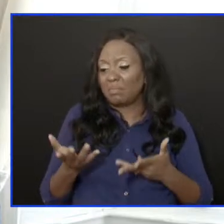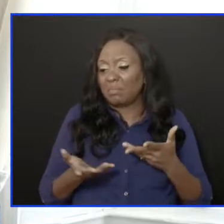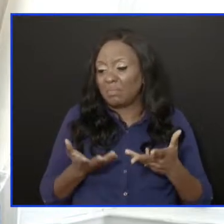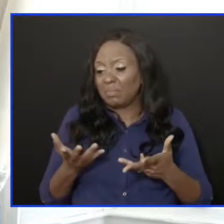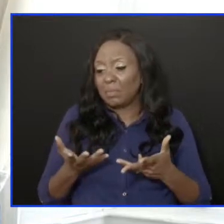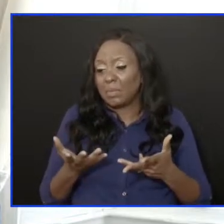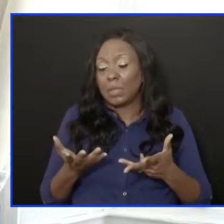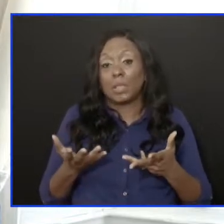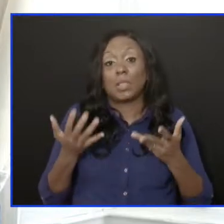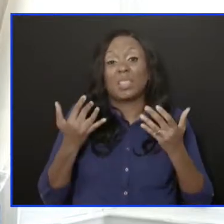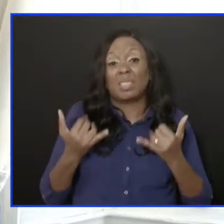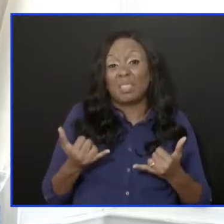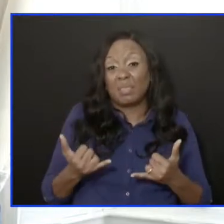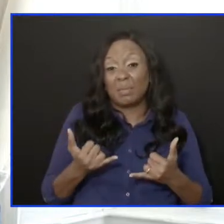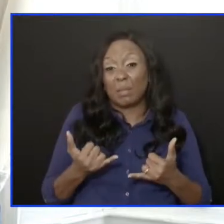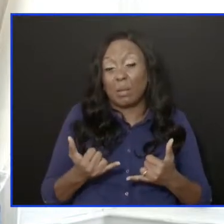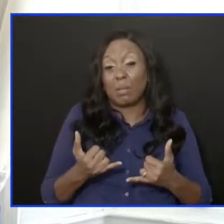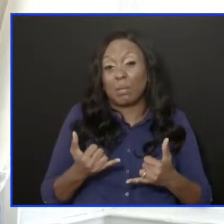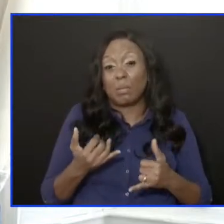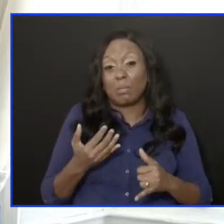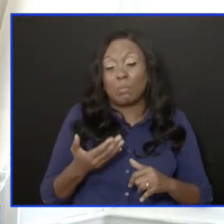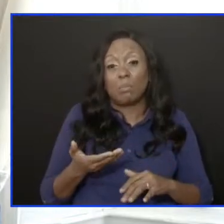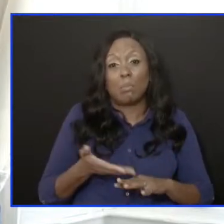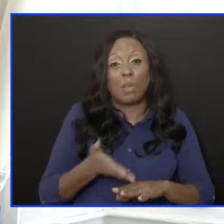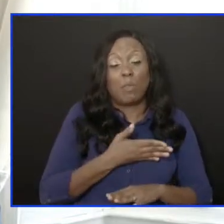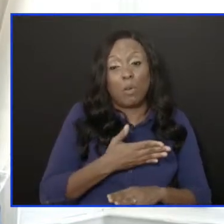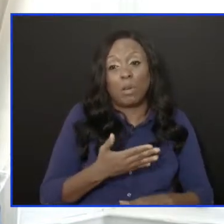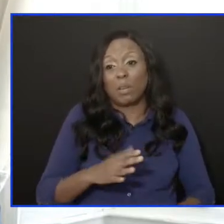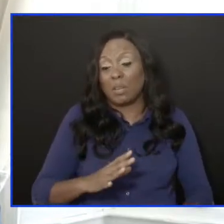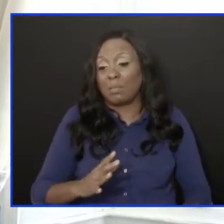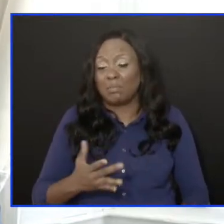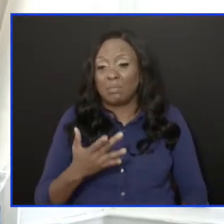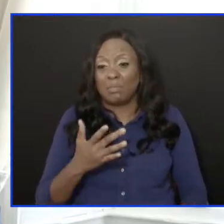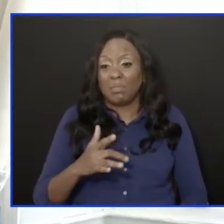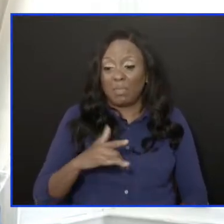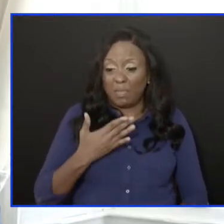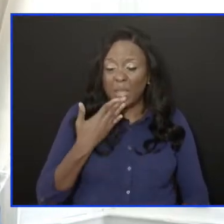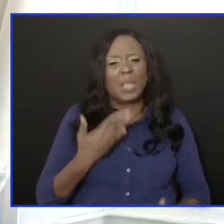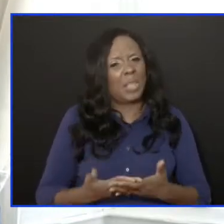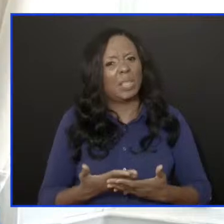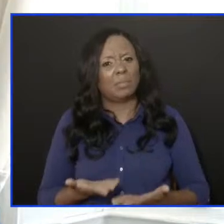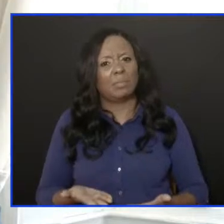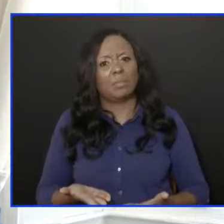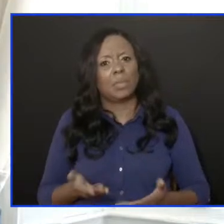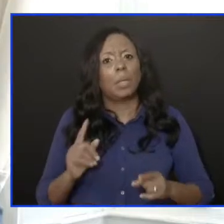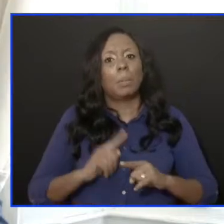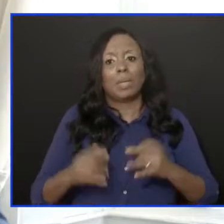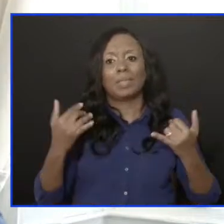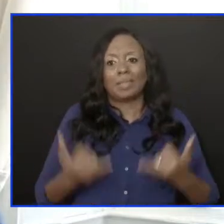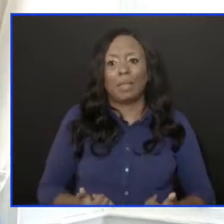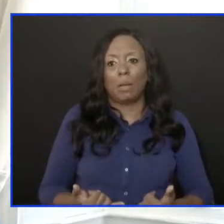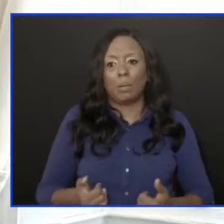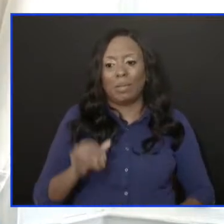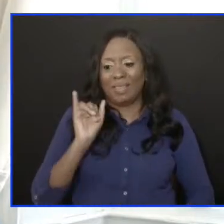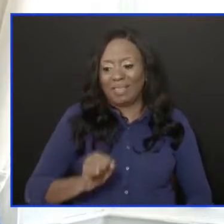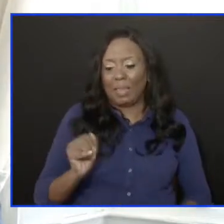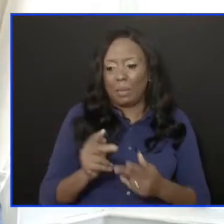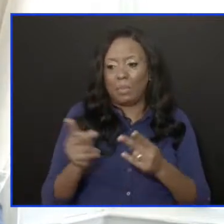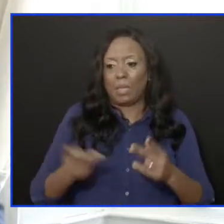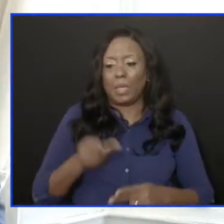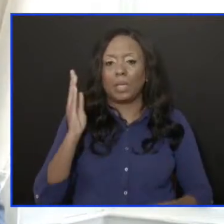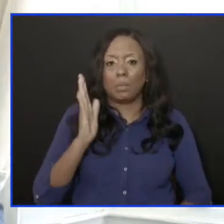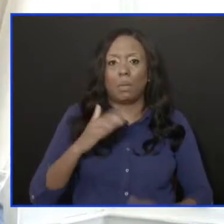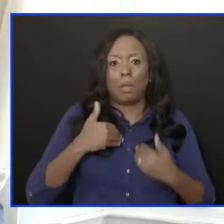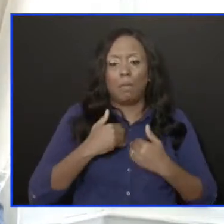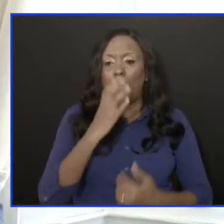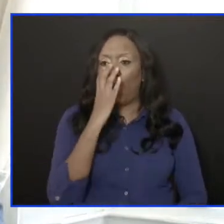But we've now moved on to have an oxygen supply level in that area. We've opened the facility. It's in use at the facility, and I'll give you an